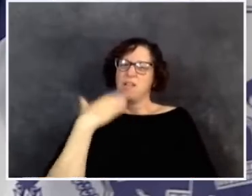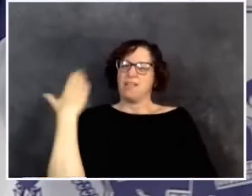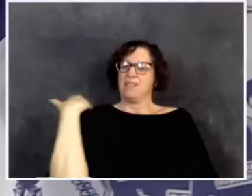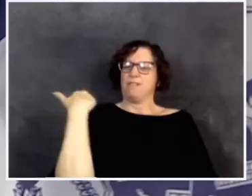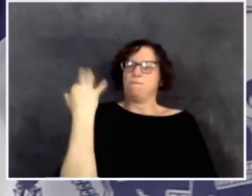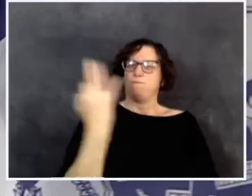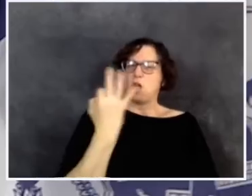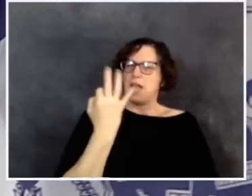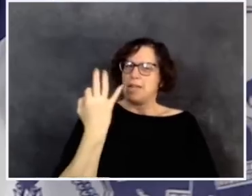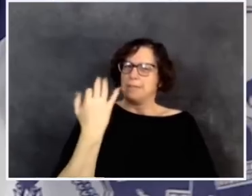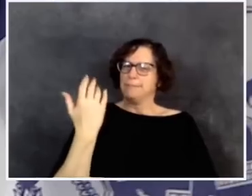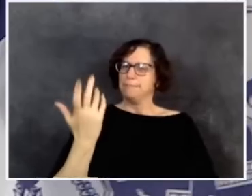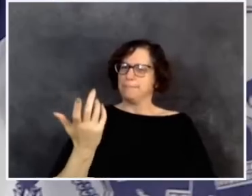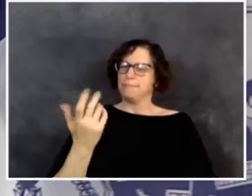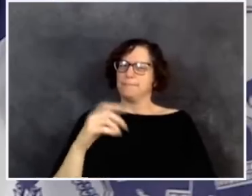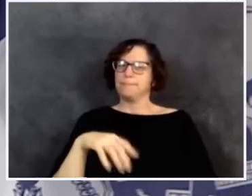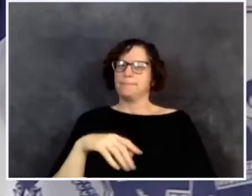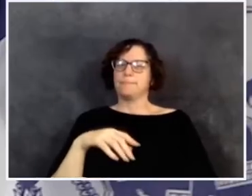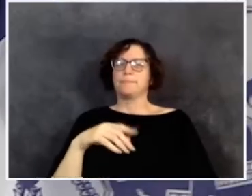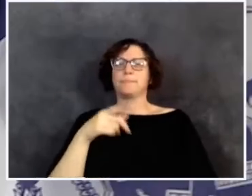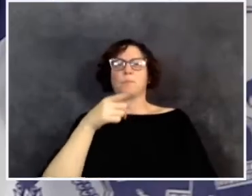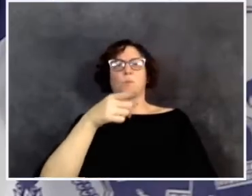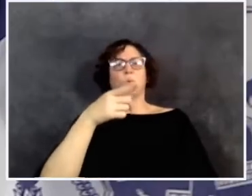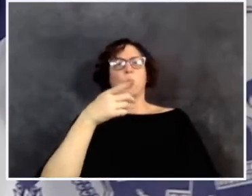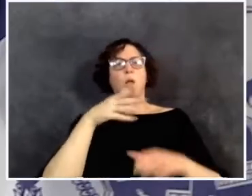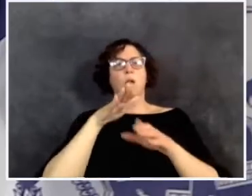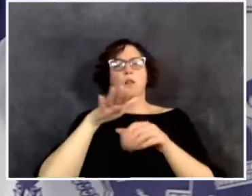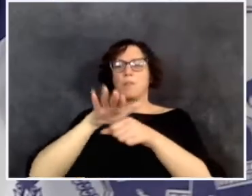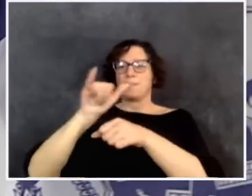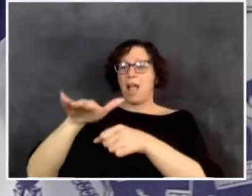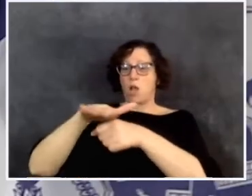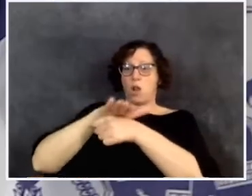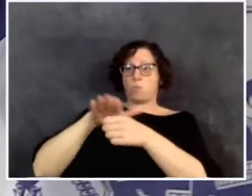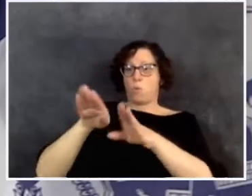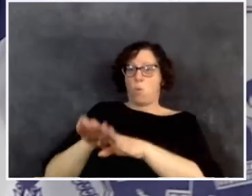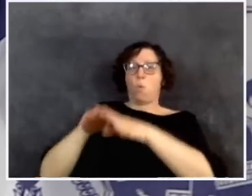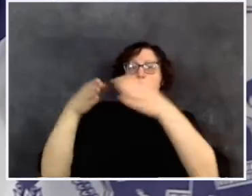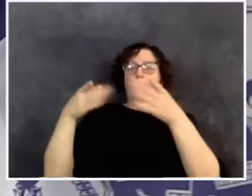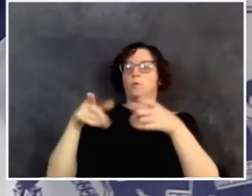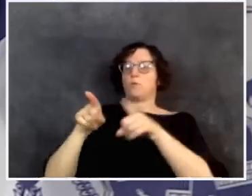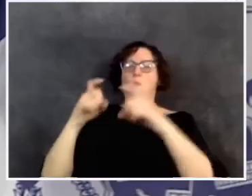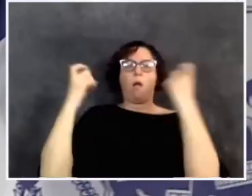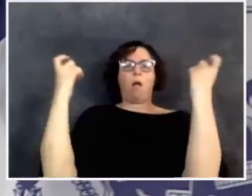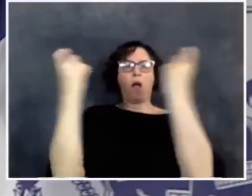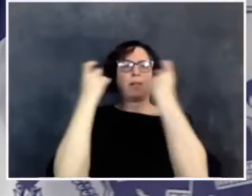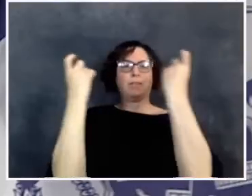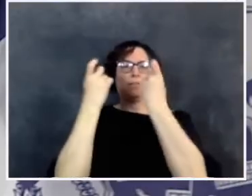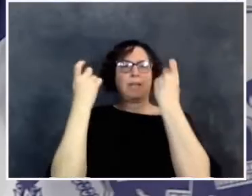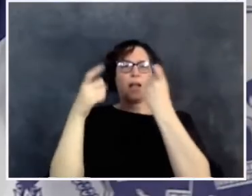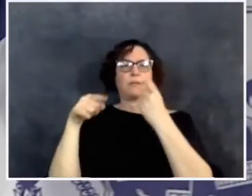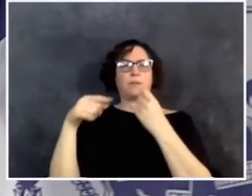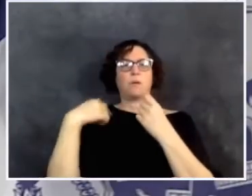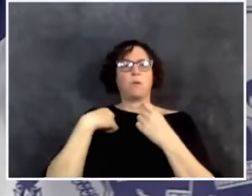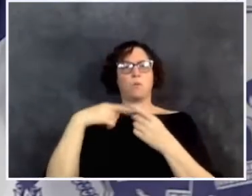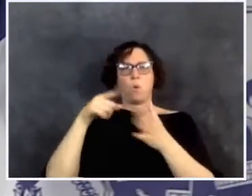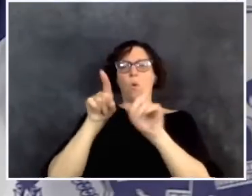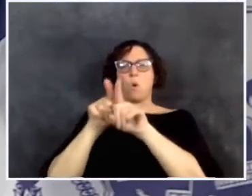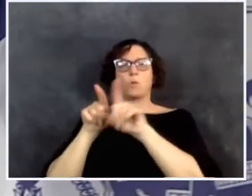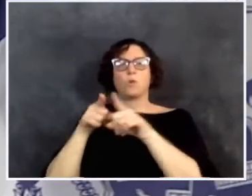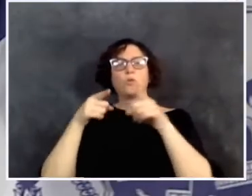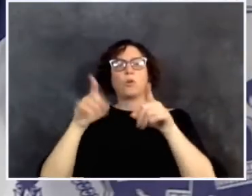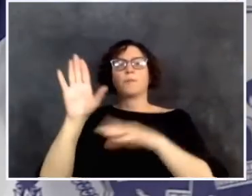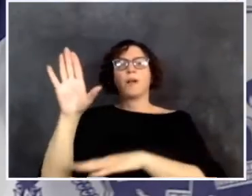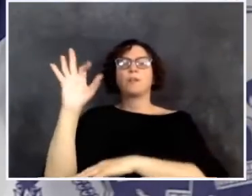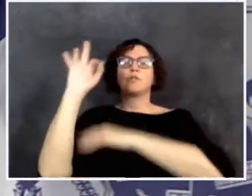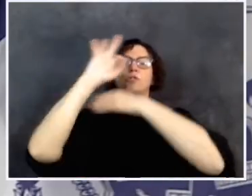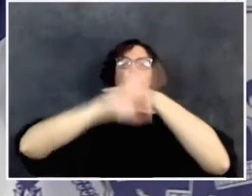was open over the holidays and also on the Sabbath. Police actually came down. They